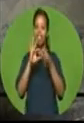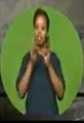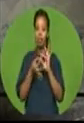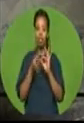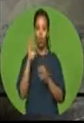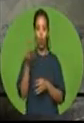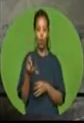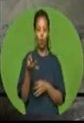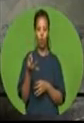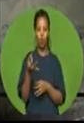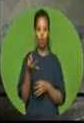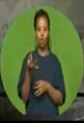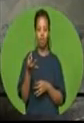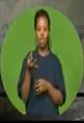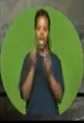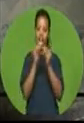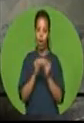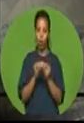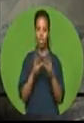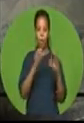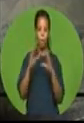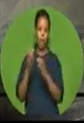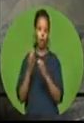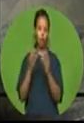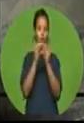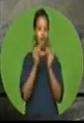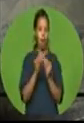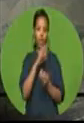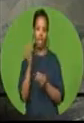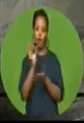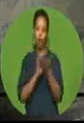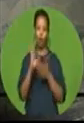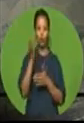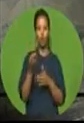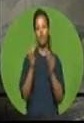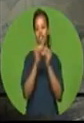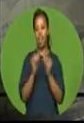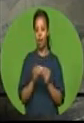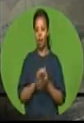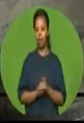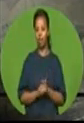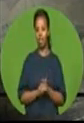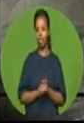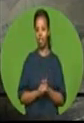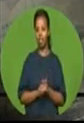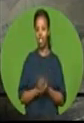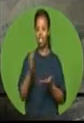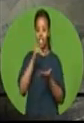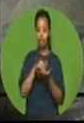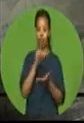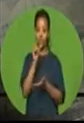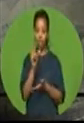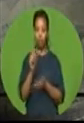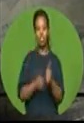of account, parts of accounts, and forms of account. In summary,